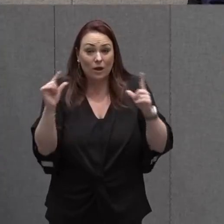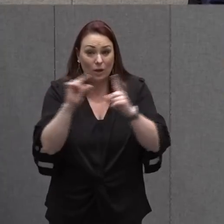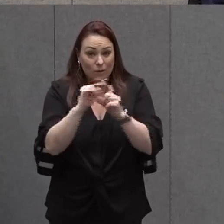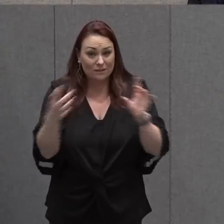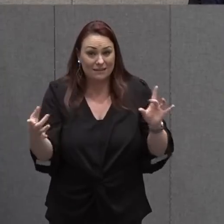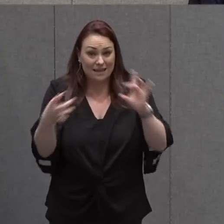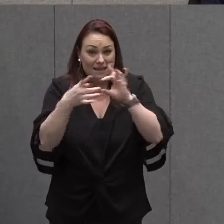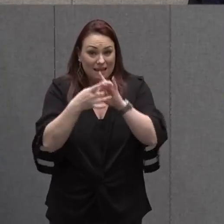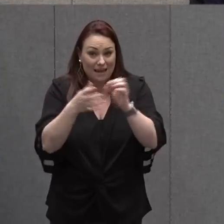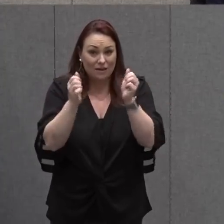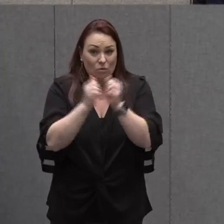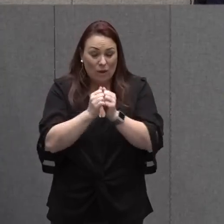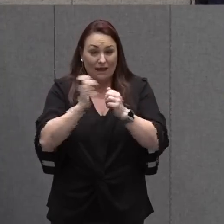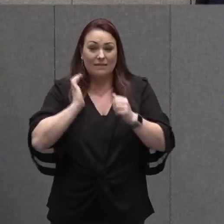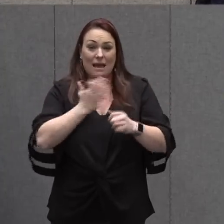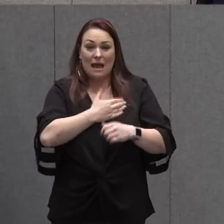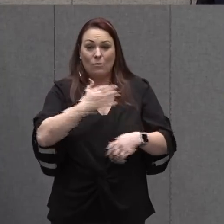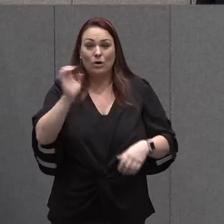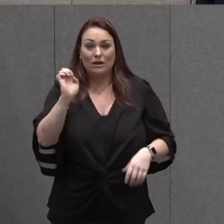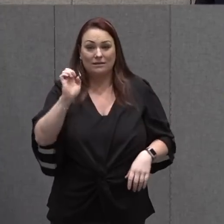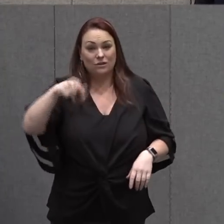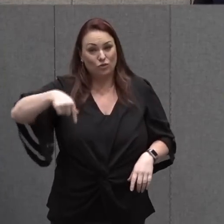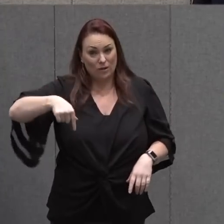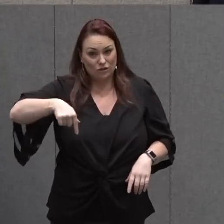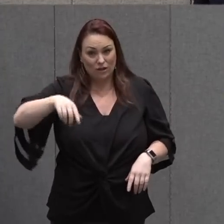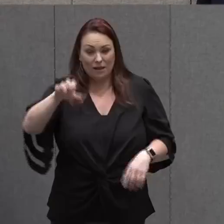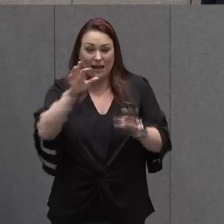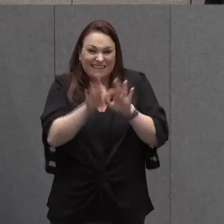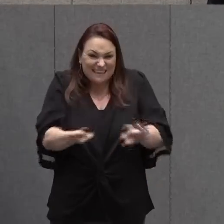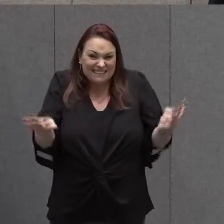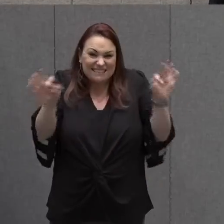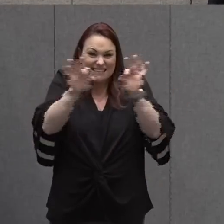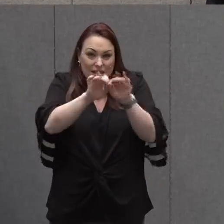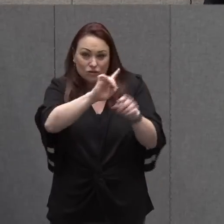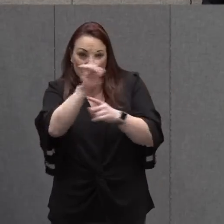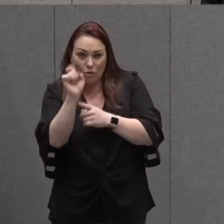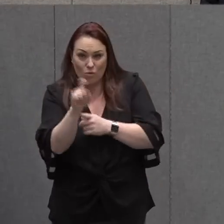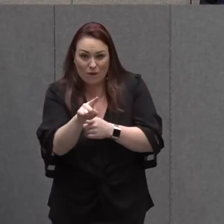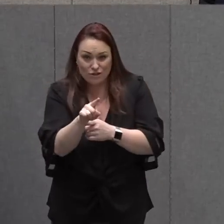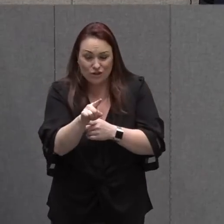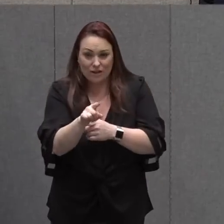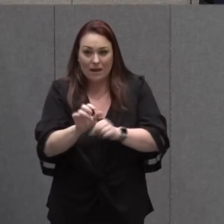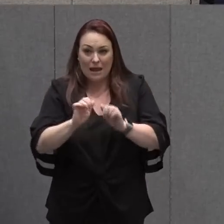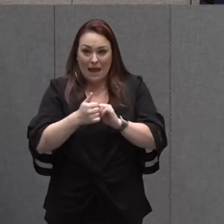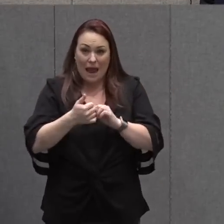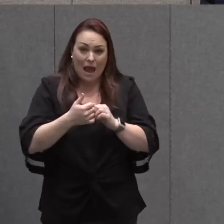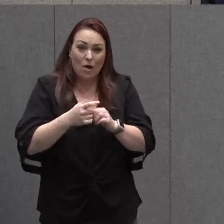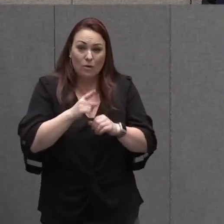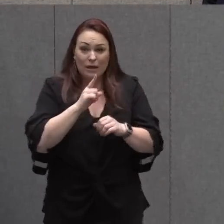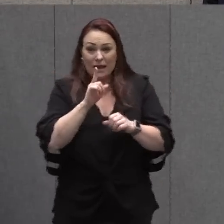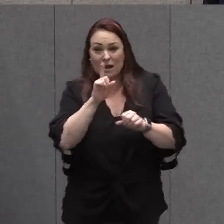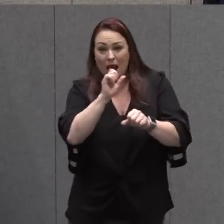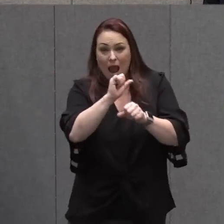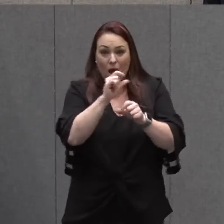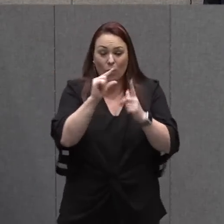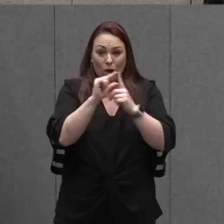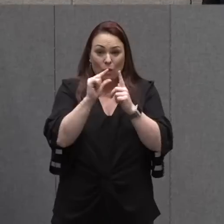our essential question, which is? How can our words